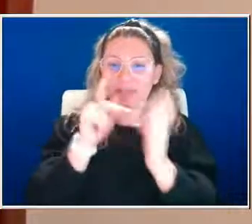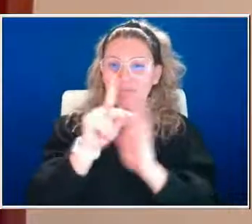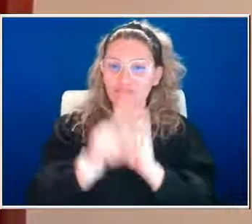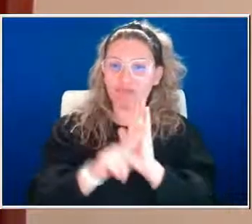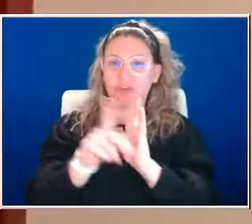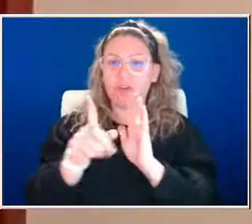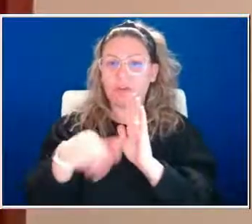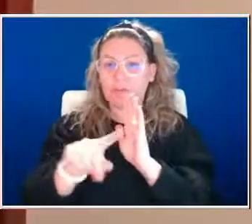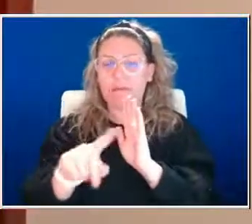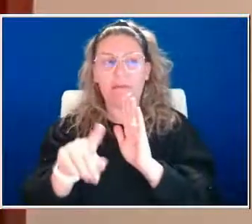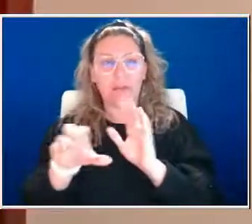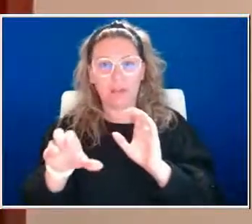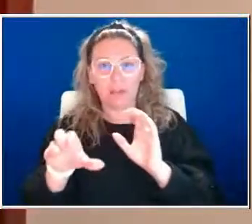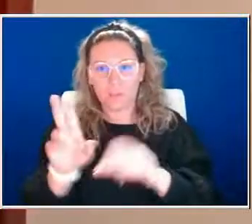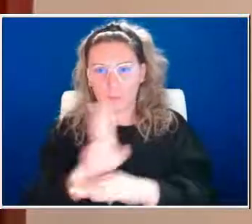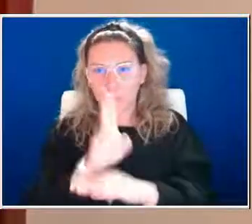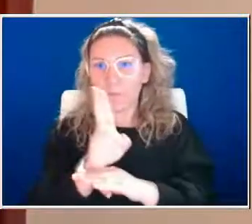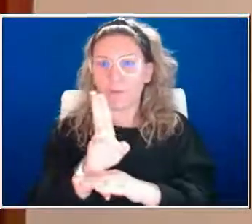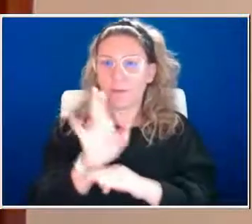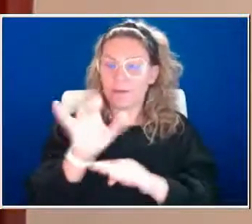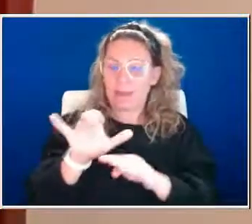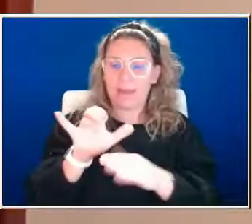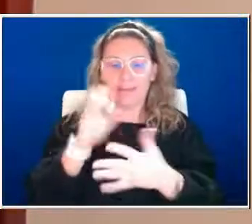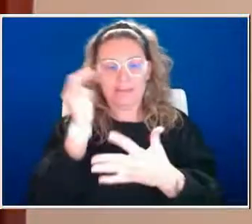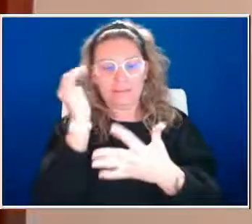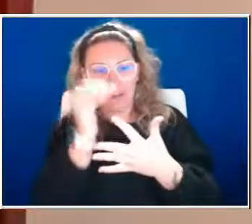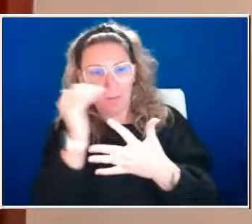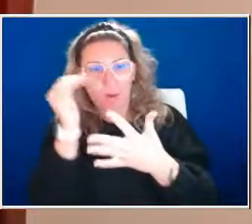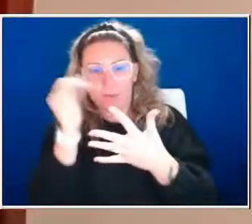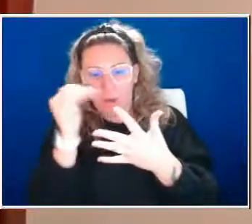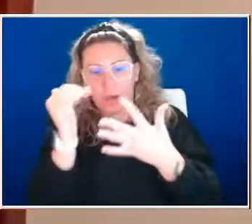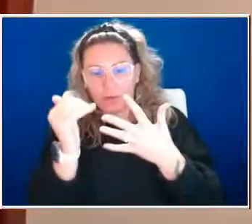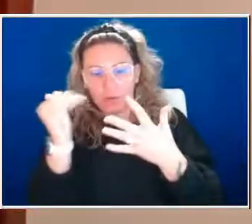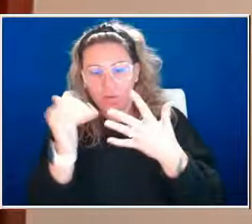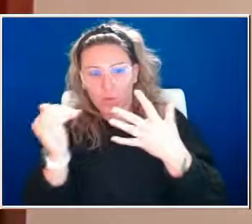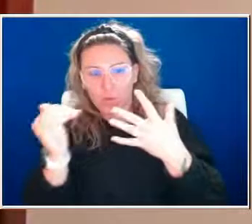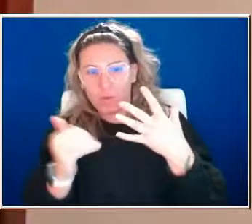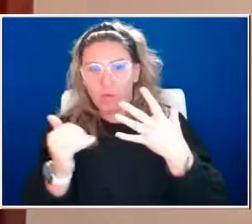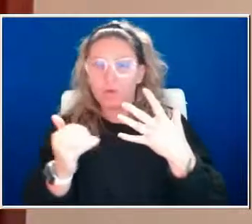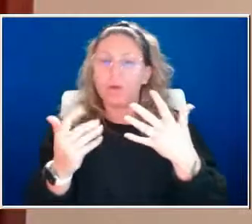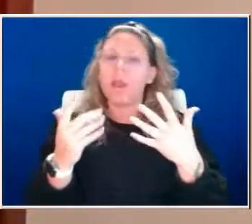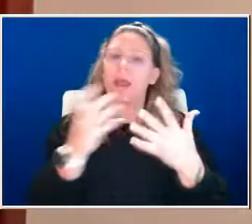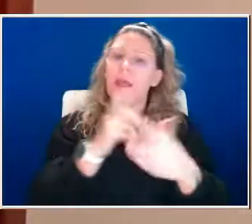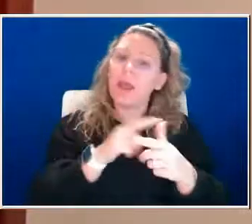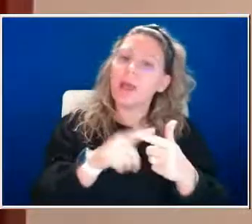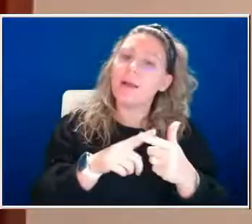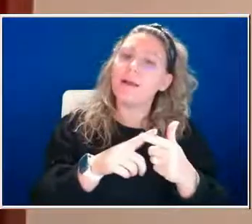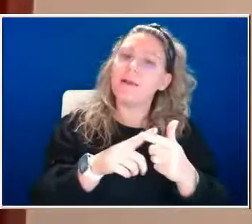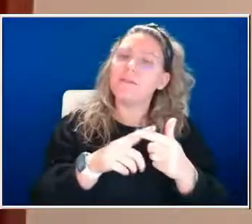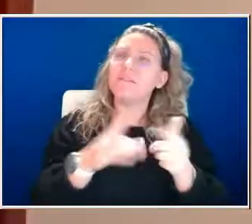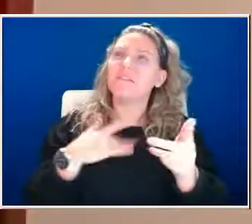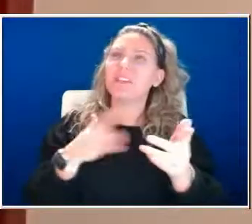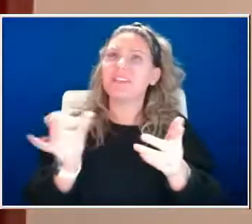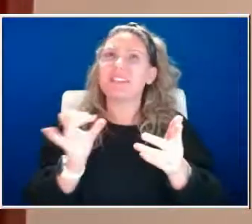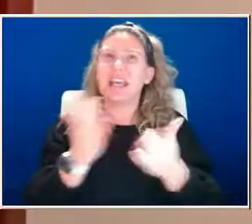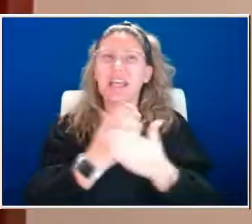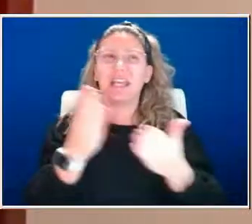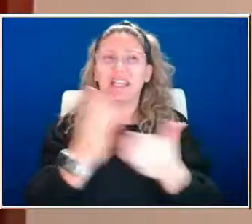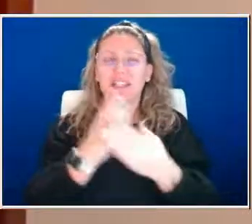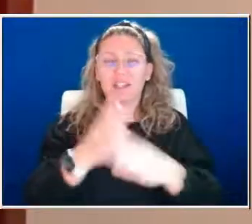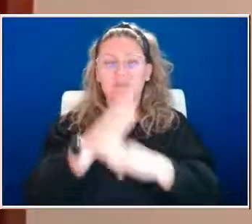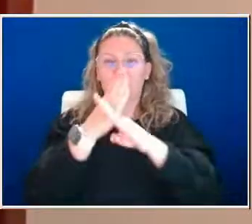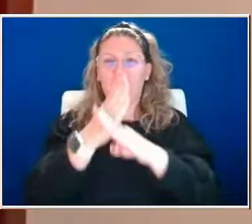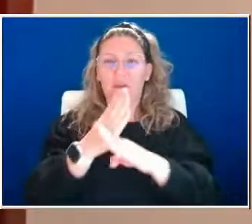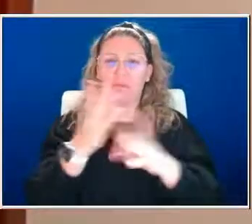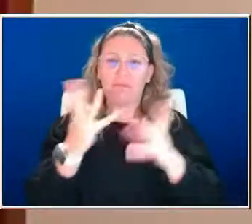take you through. This is step 1, step 2, step 3, and I feel like that keeps things from falling through the cracks. And maybe if I had